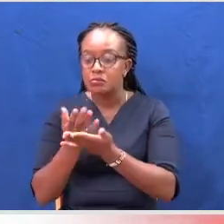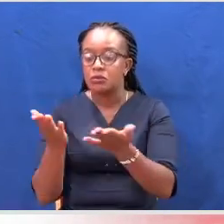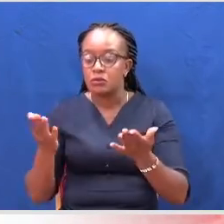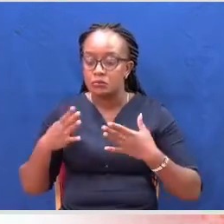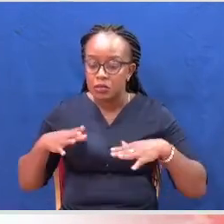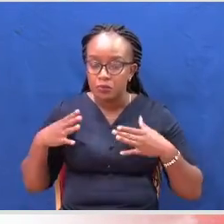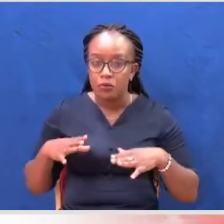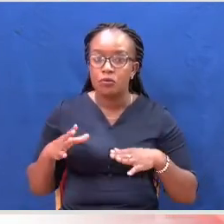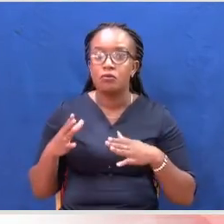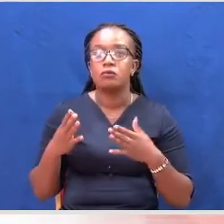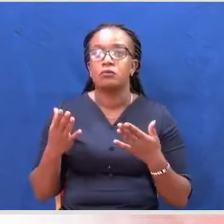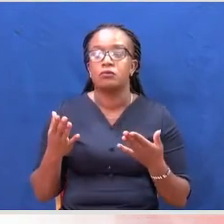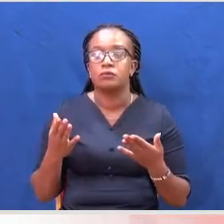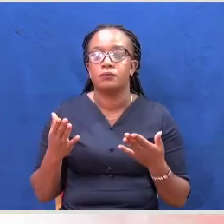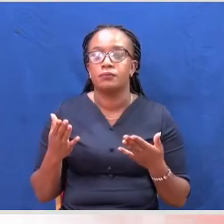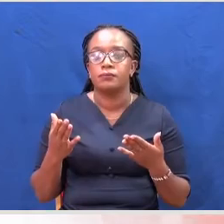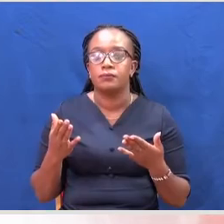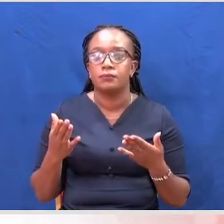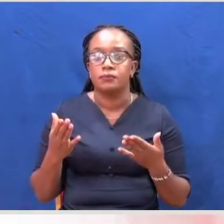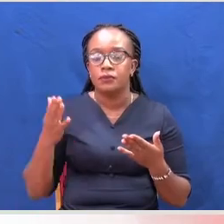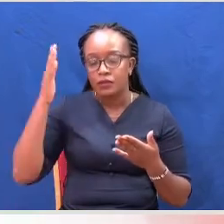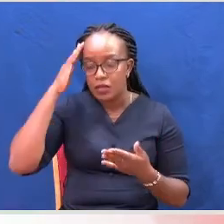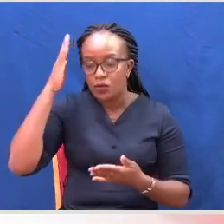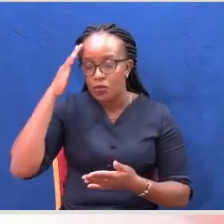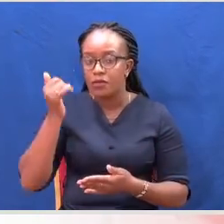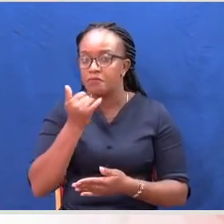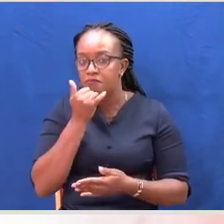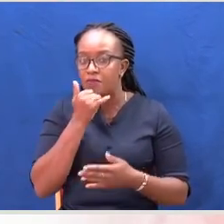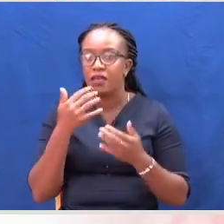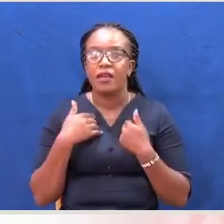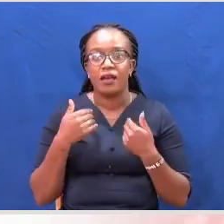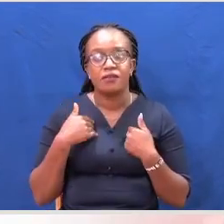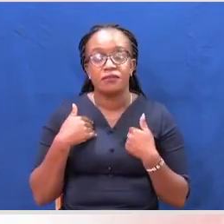you are the closer. That's not the way to go.